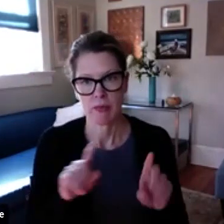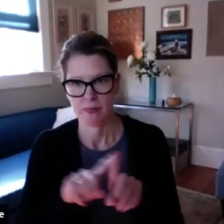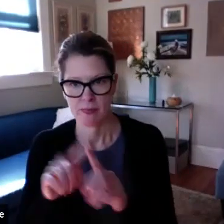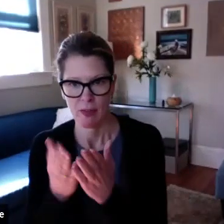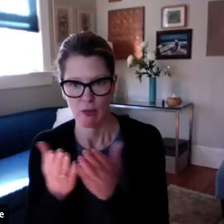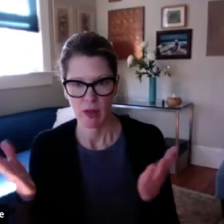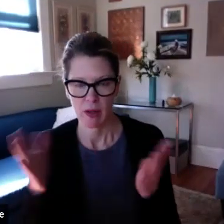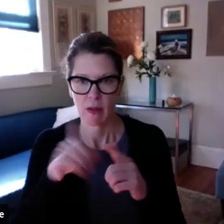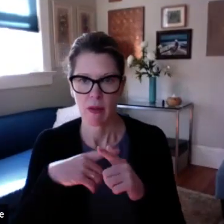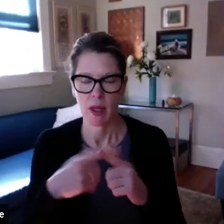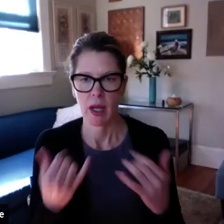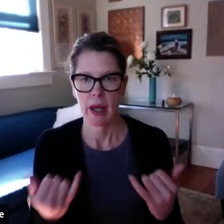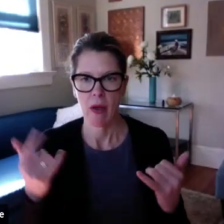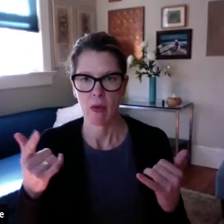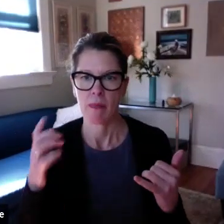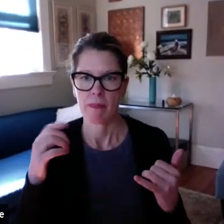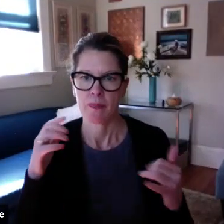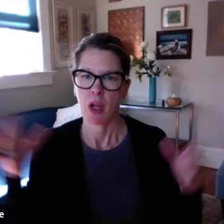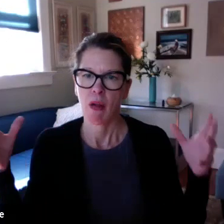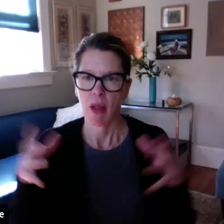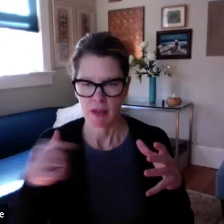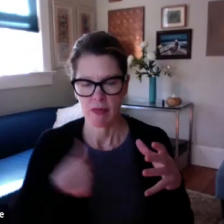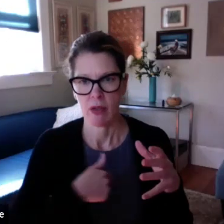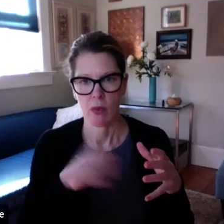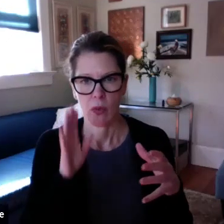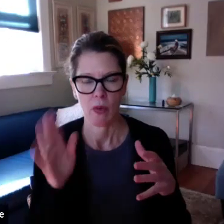take a moment to collect ourselves, and then we'll get started.